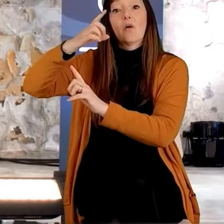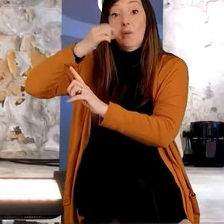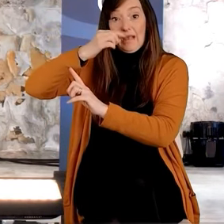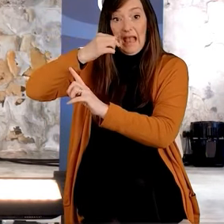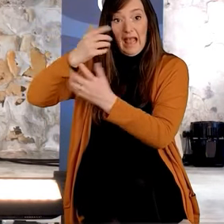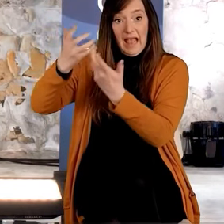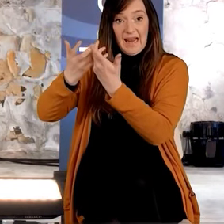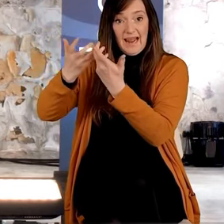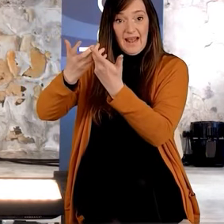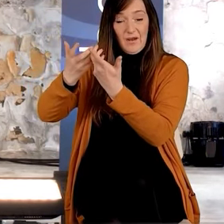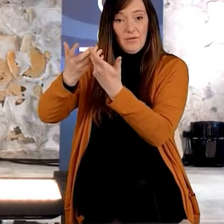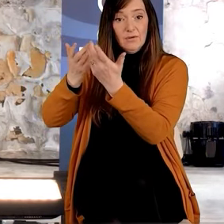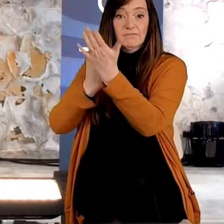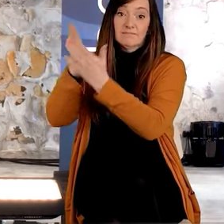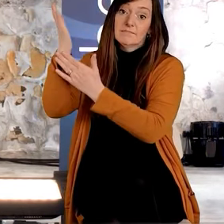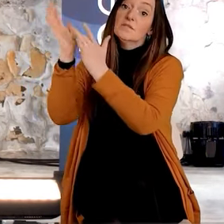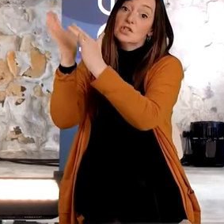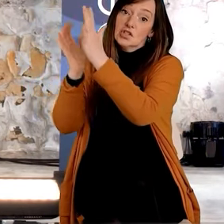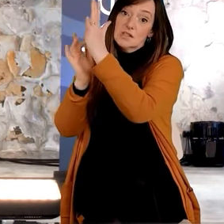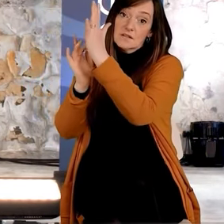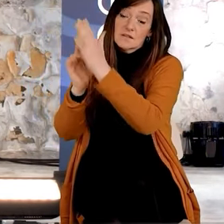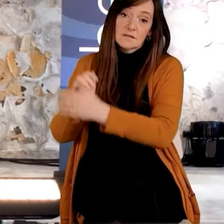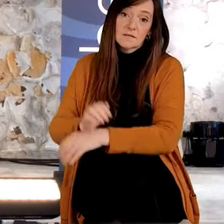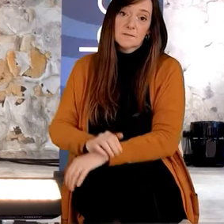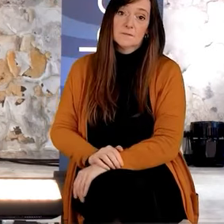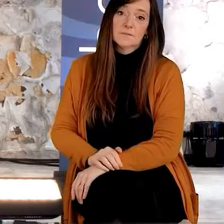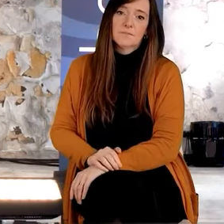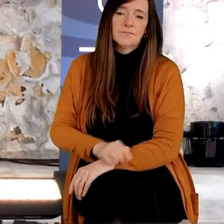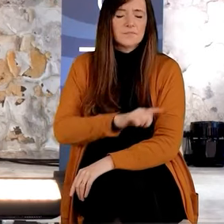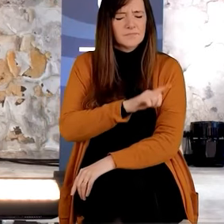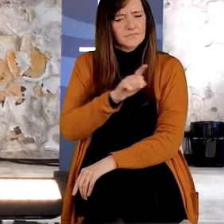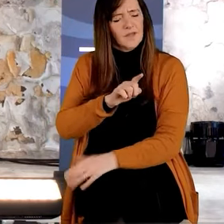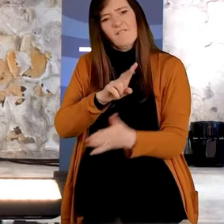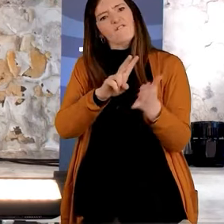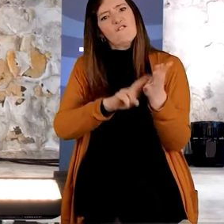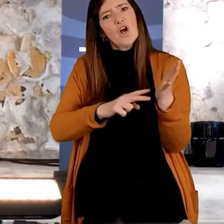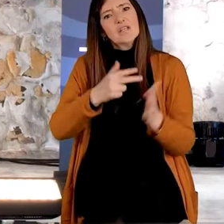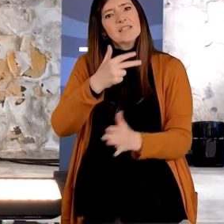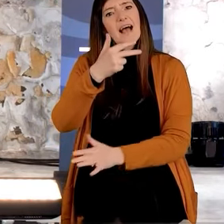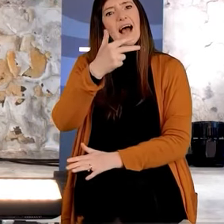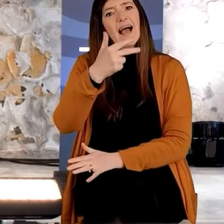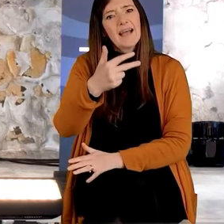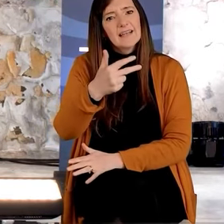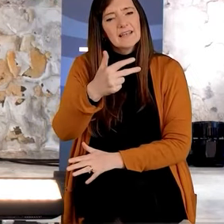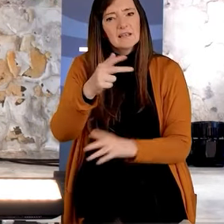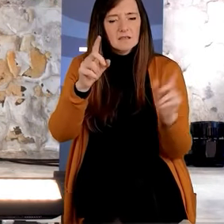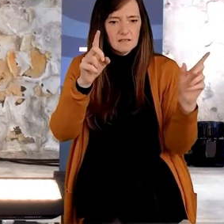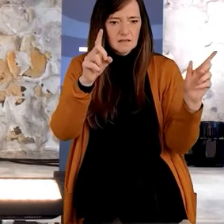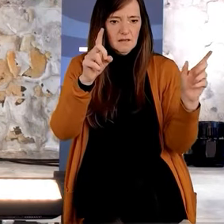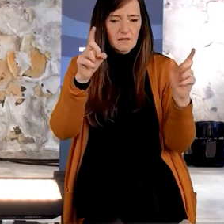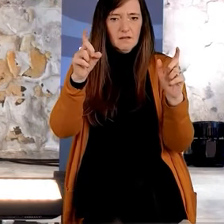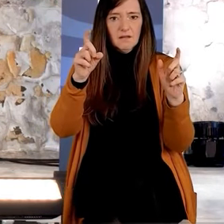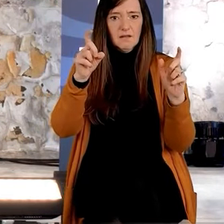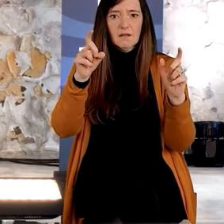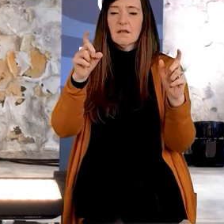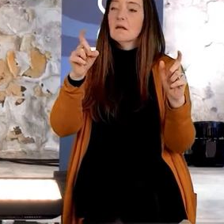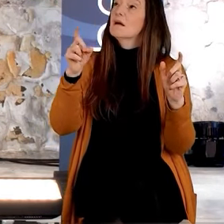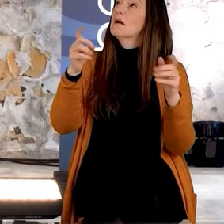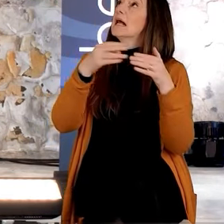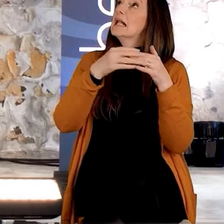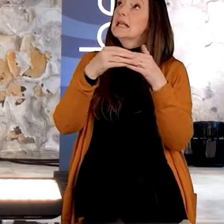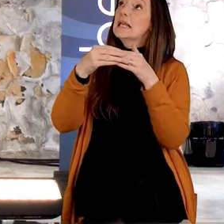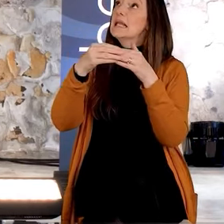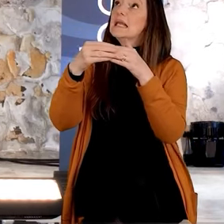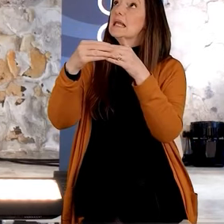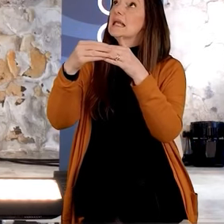wonderfully, we can do that because of Jesus. But then he prays, verse 8, "Lead me, O Lord, in